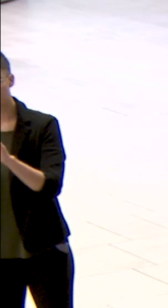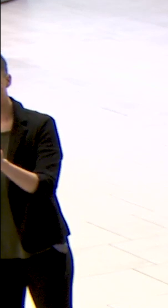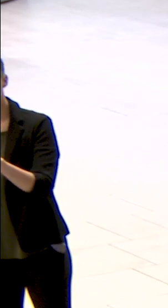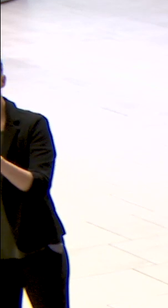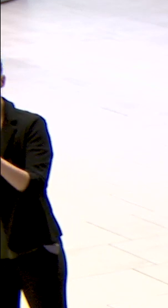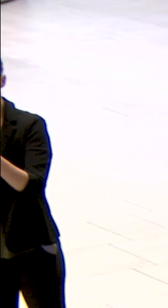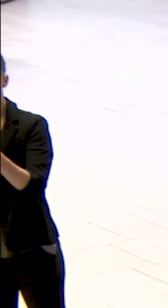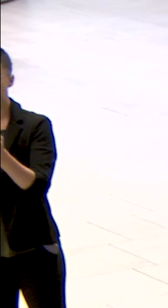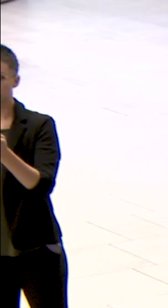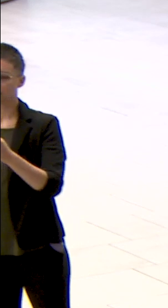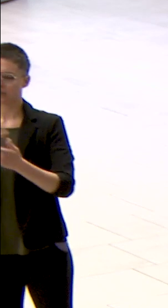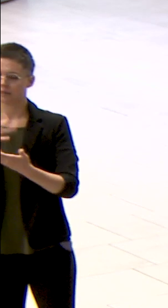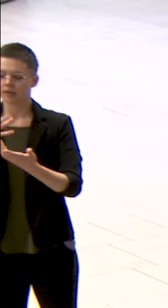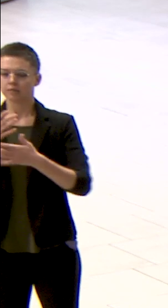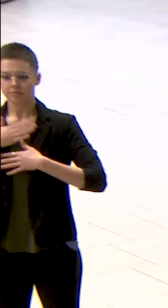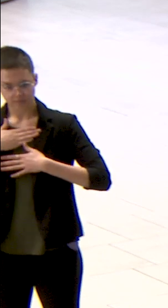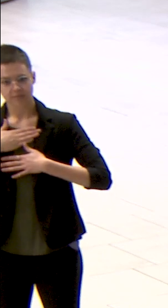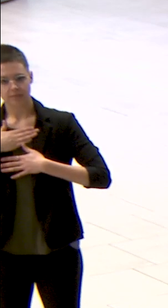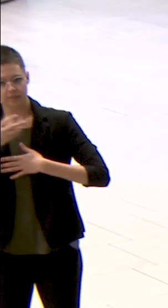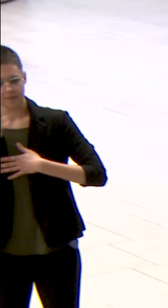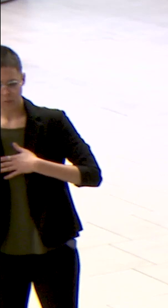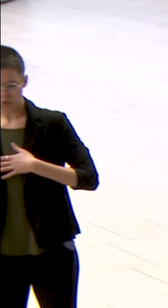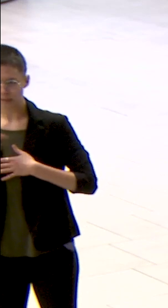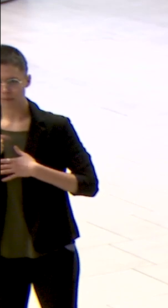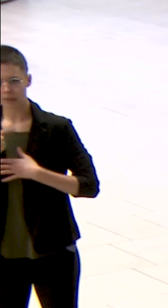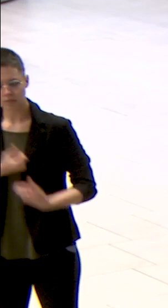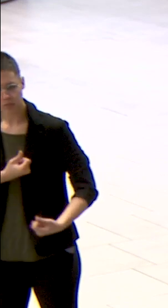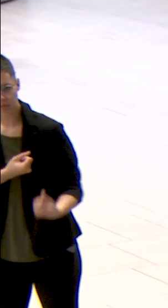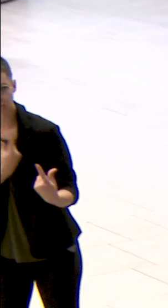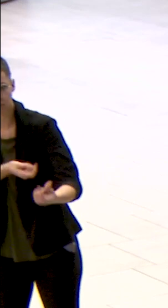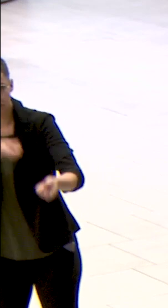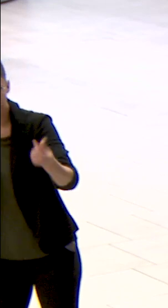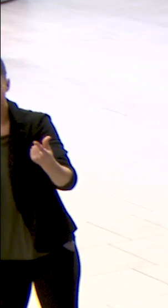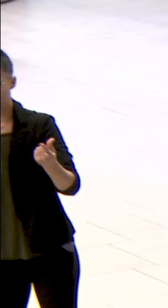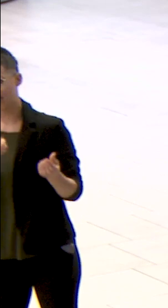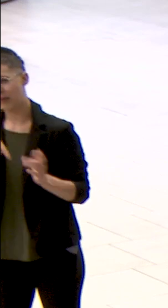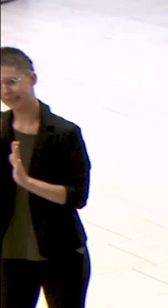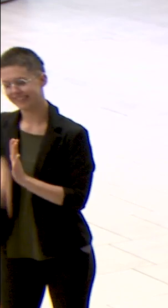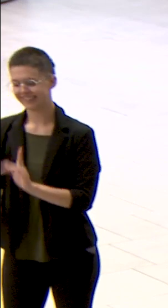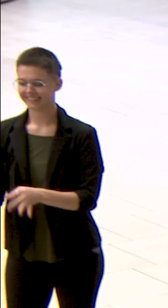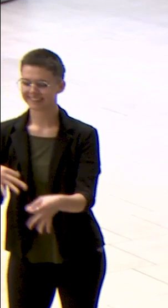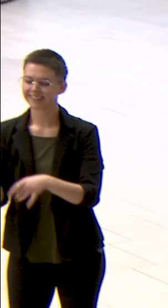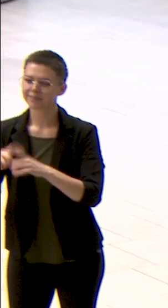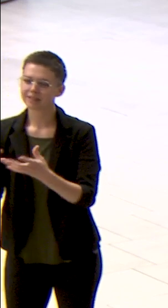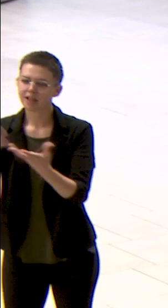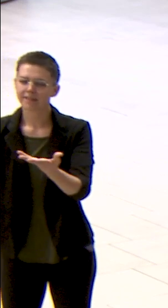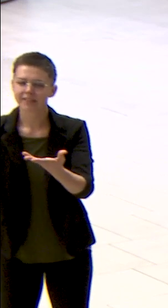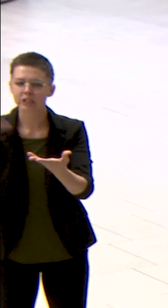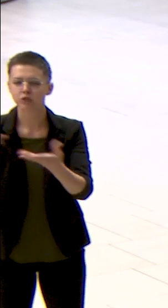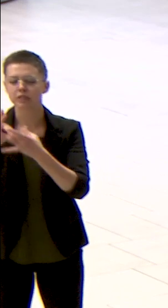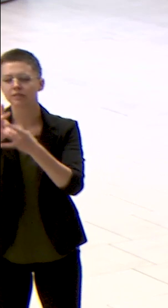also just a moment of feeling validated, like where, you know, I don't want to get too deep, but, you know, there's so much history of feeling